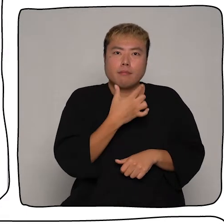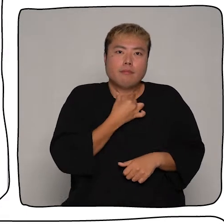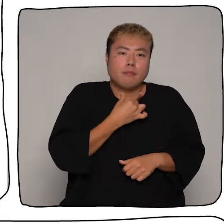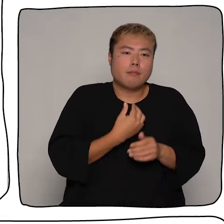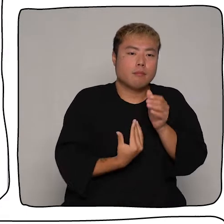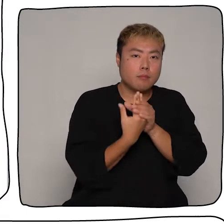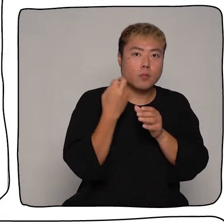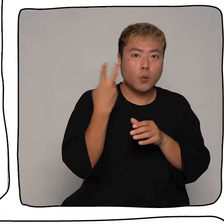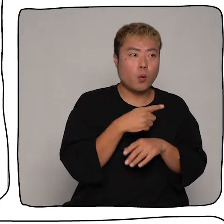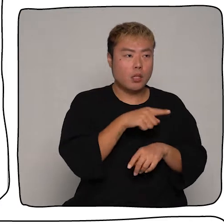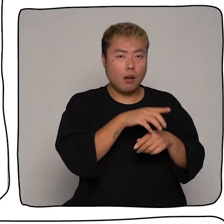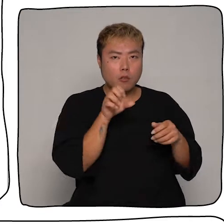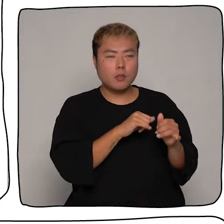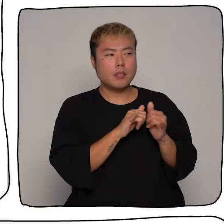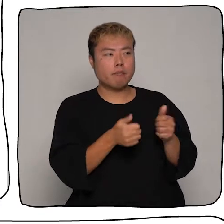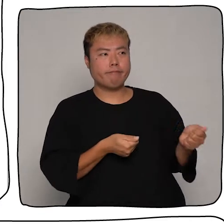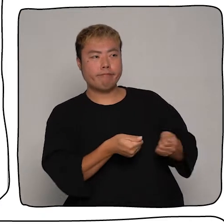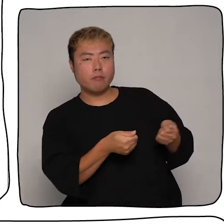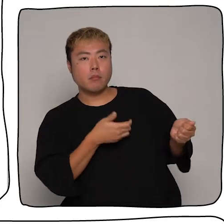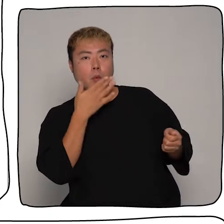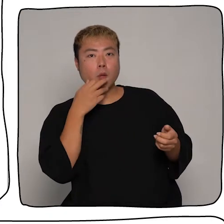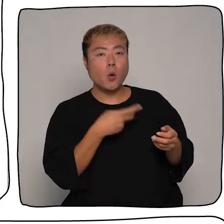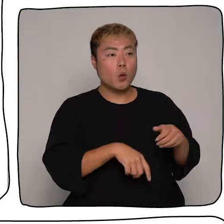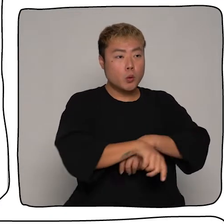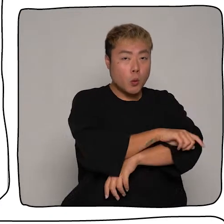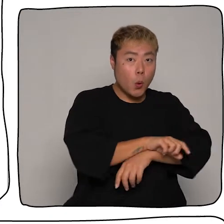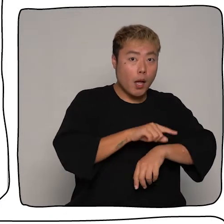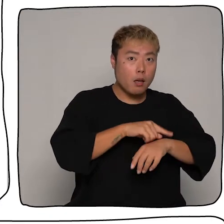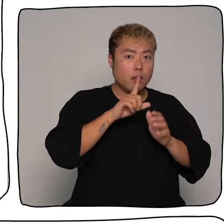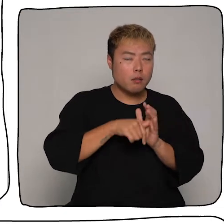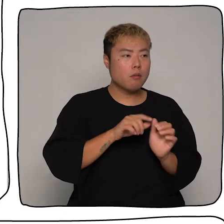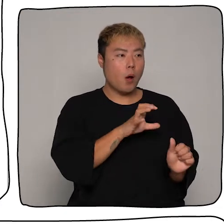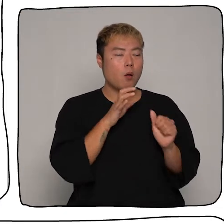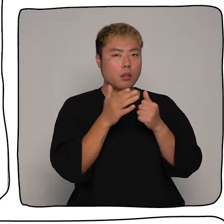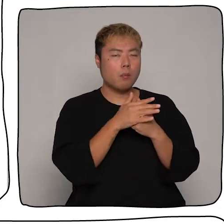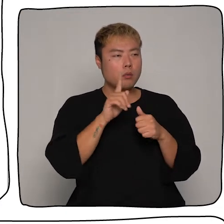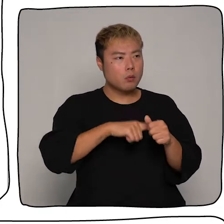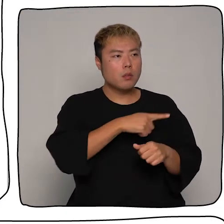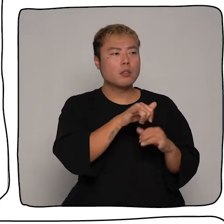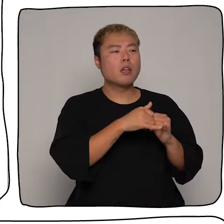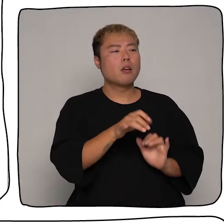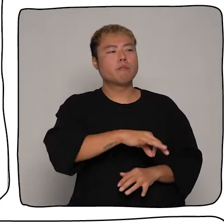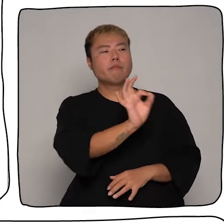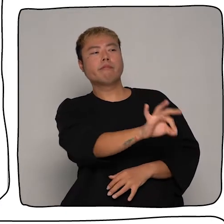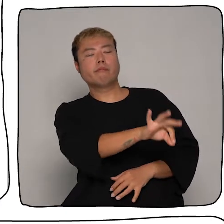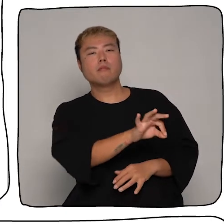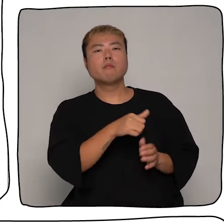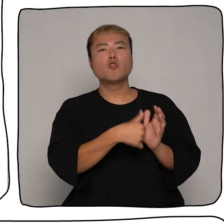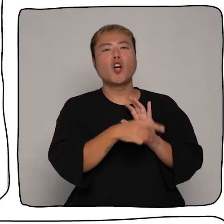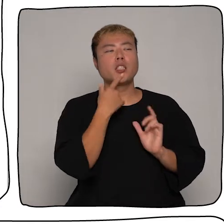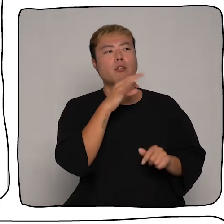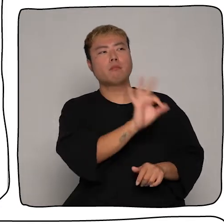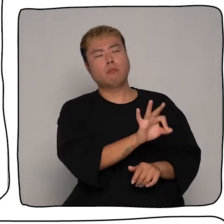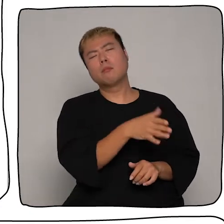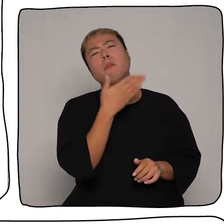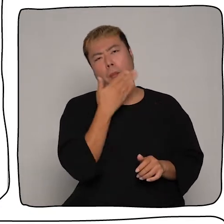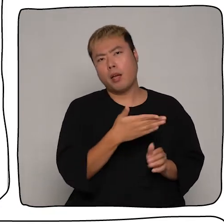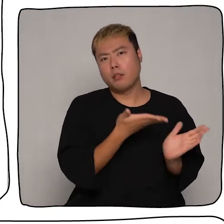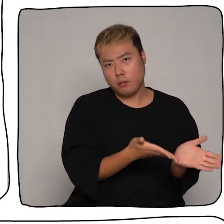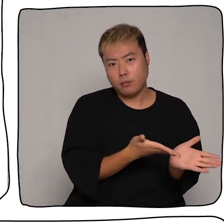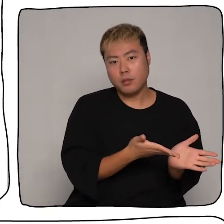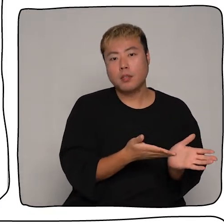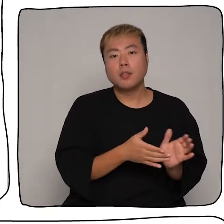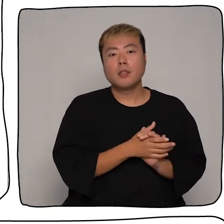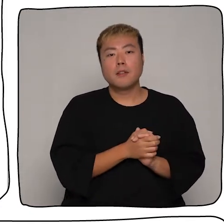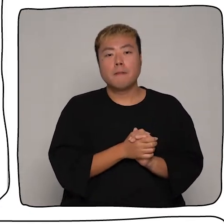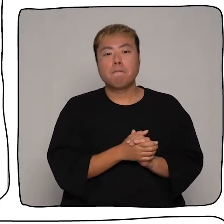and controlling the person, or treating the person like an object. That's why we must consider what